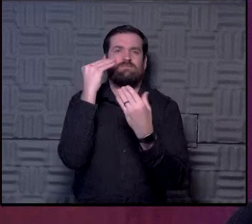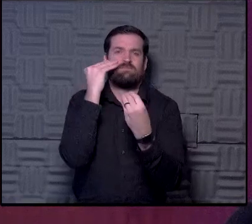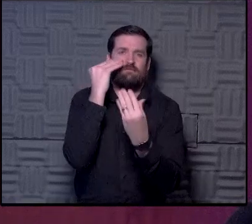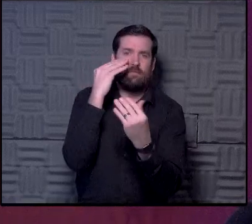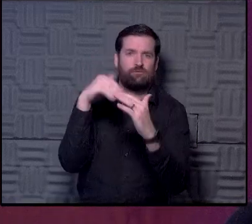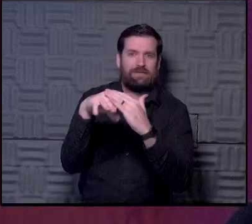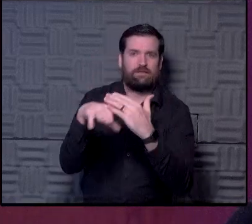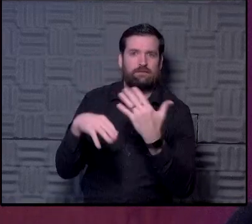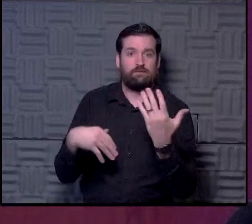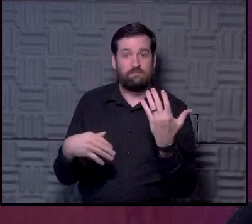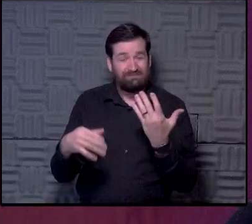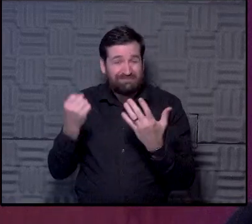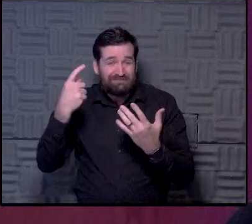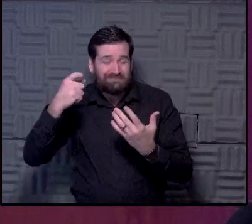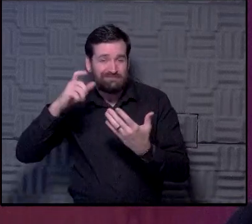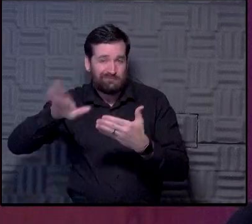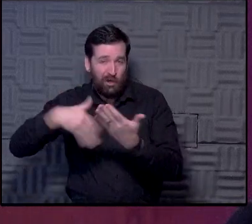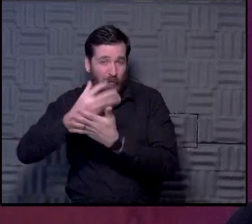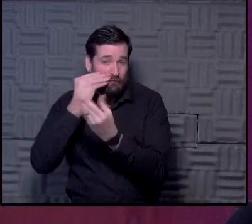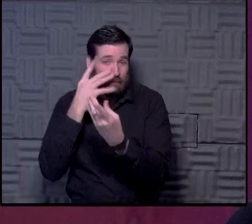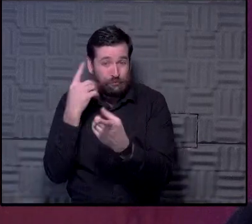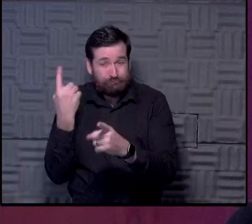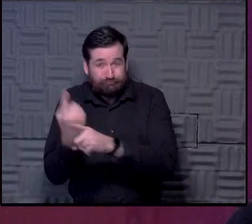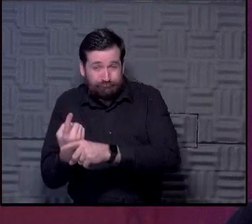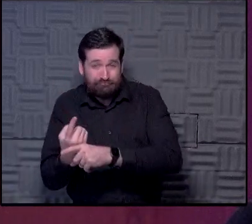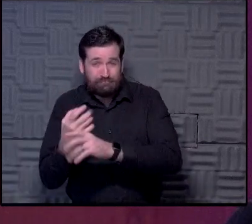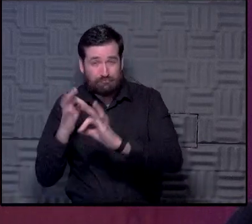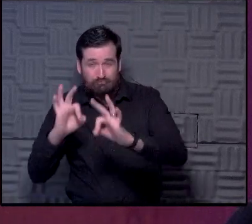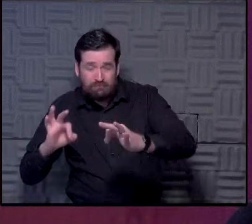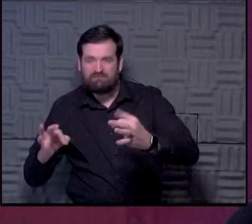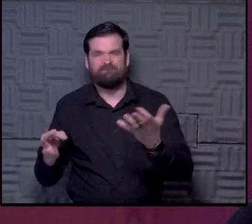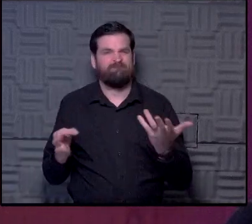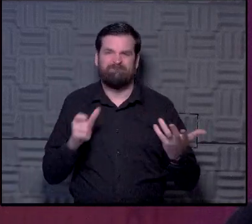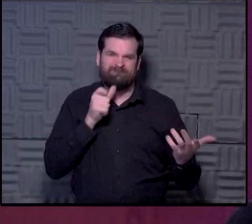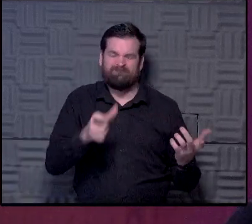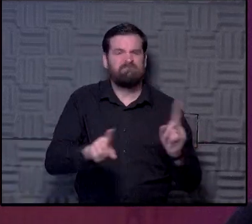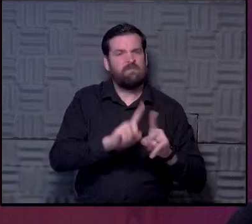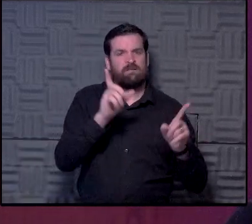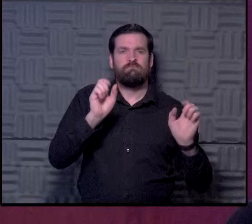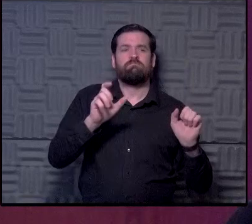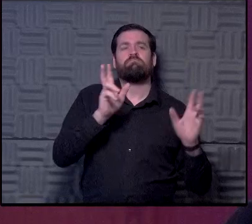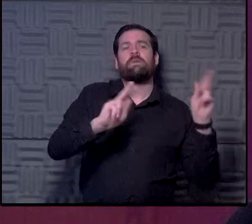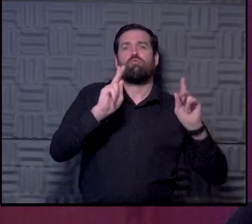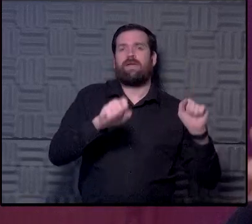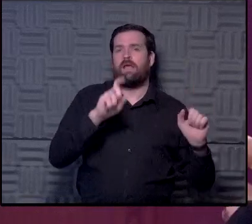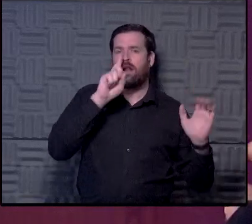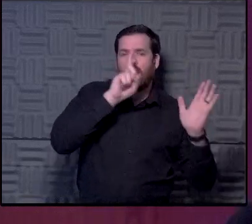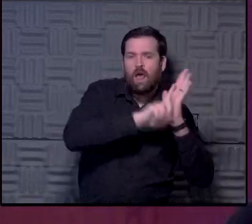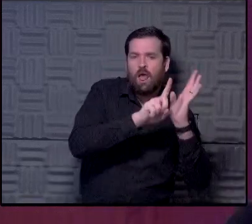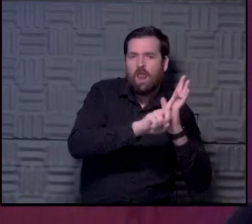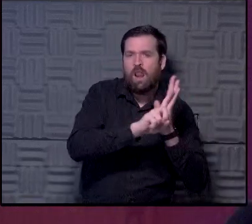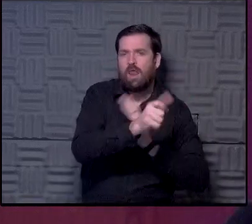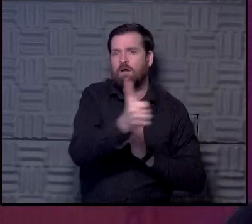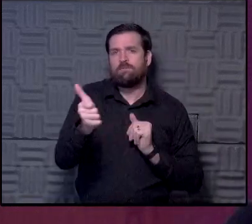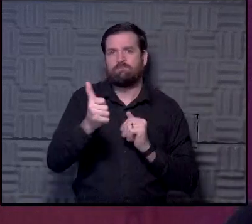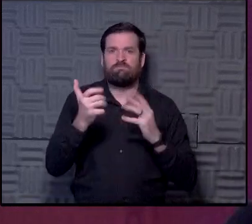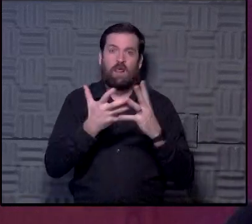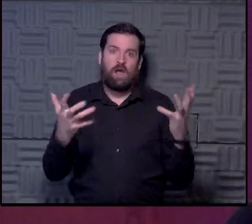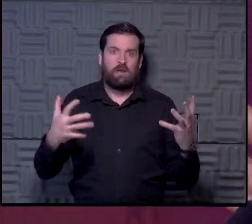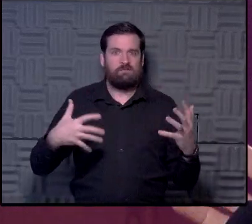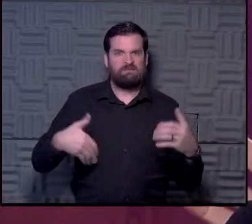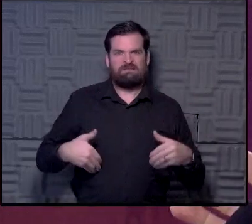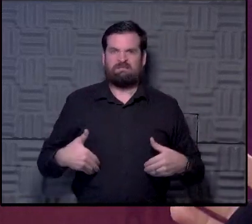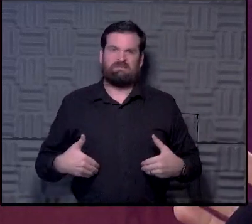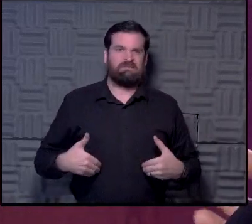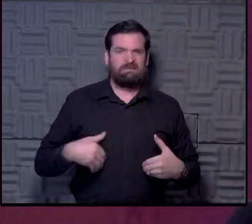good, but people can query a lot of this information for themselves. There's a lot of skepticism of